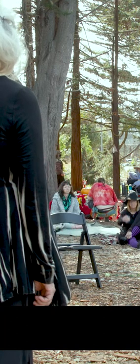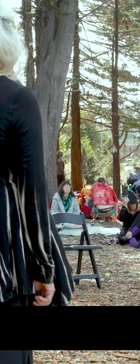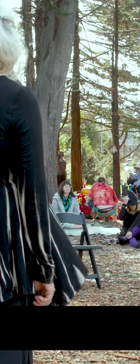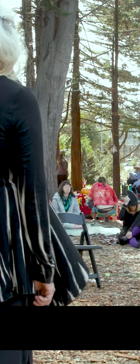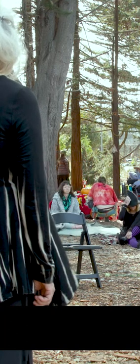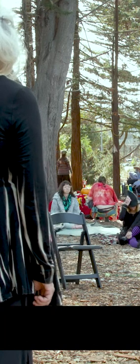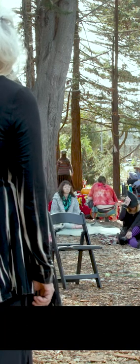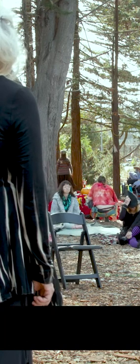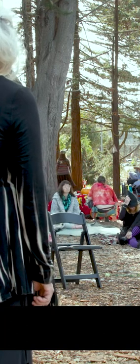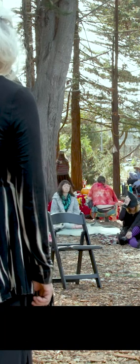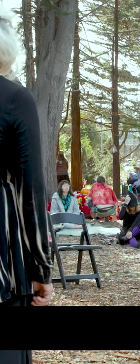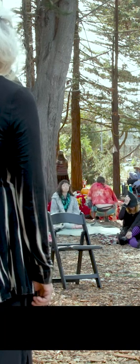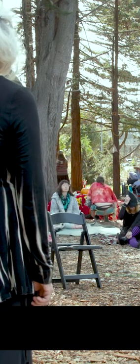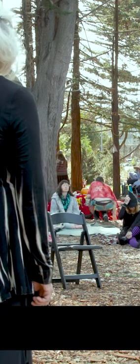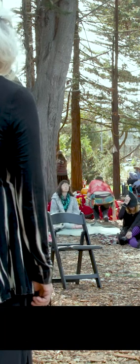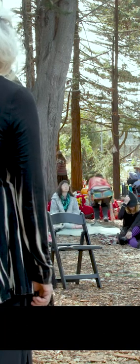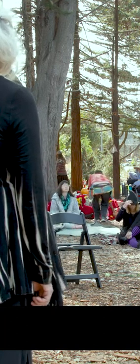Margie Gerasi,